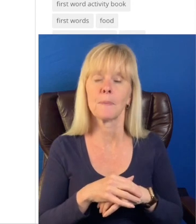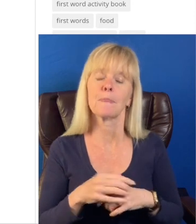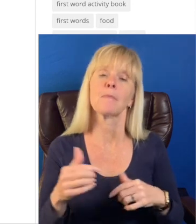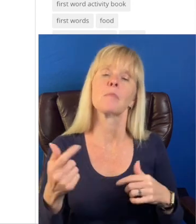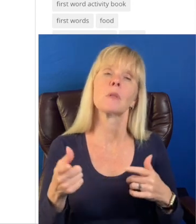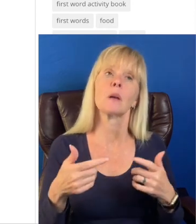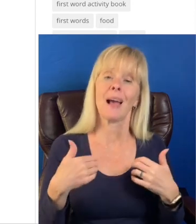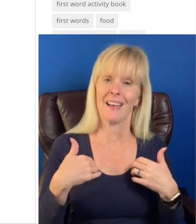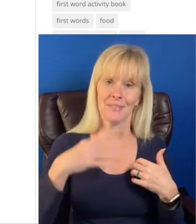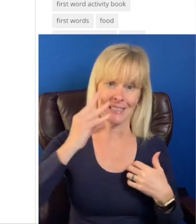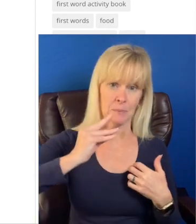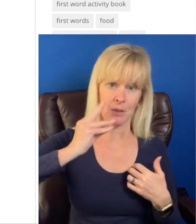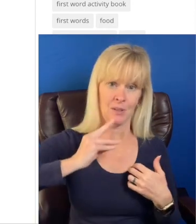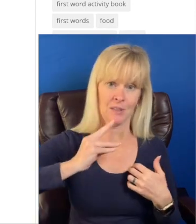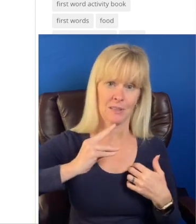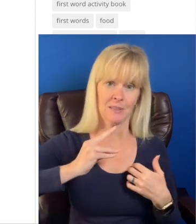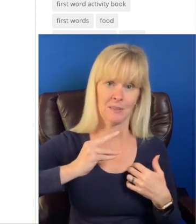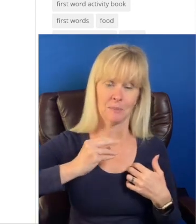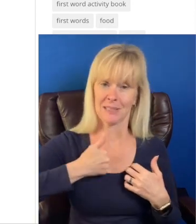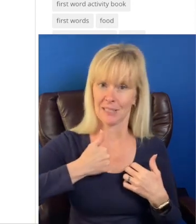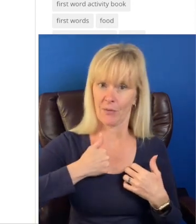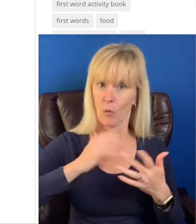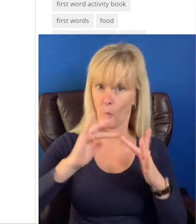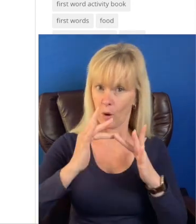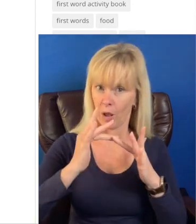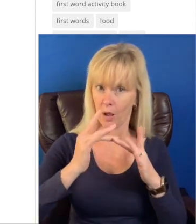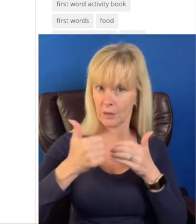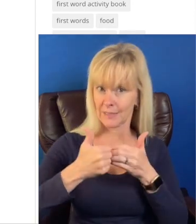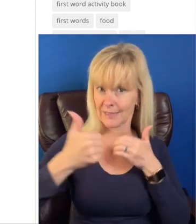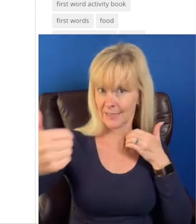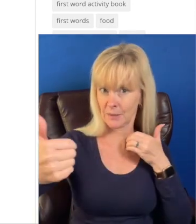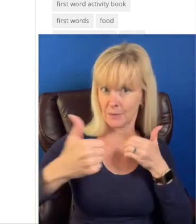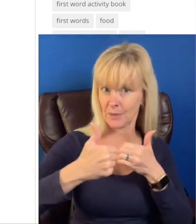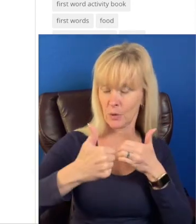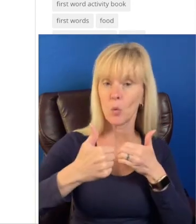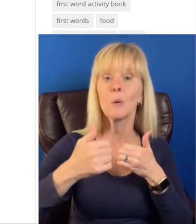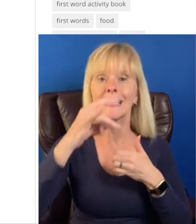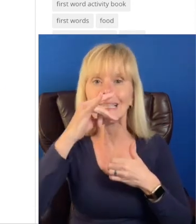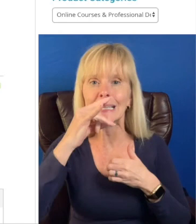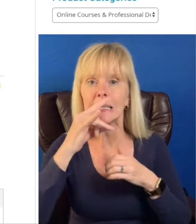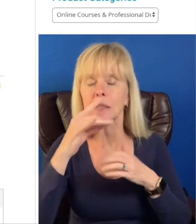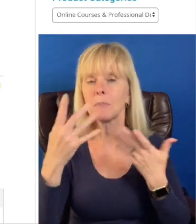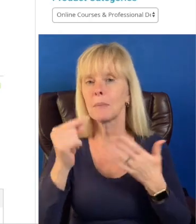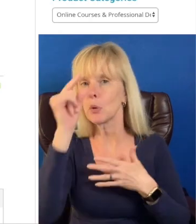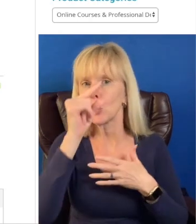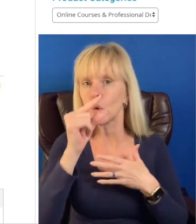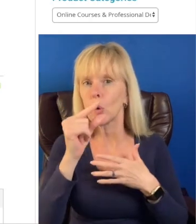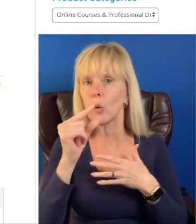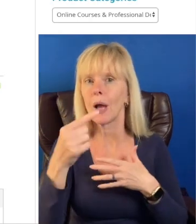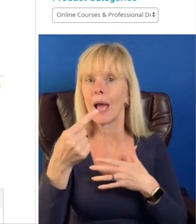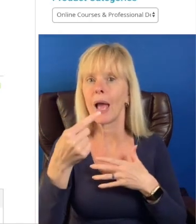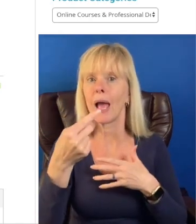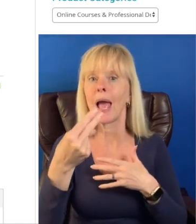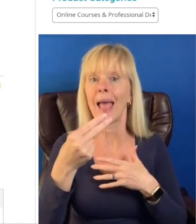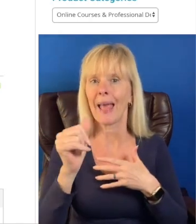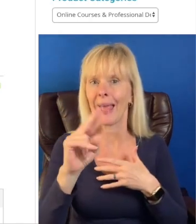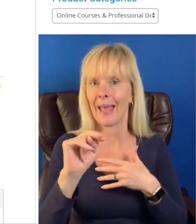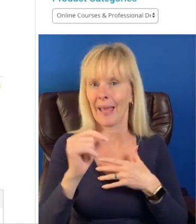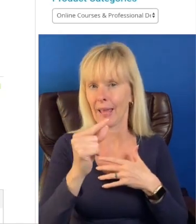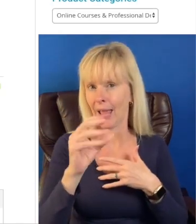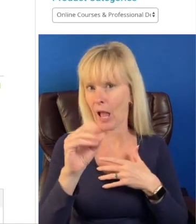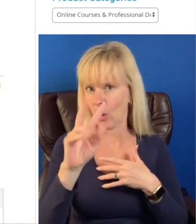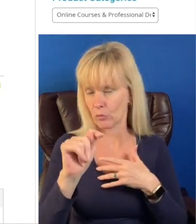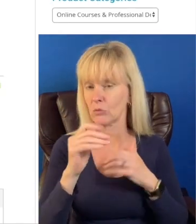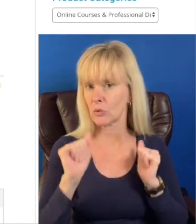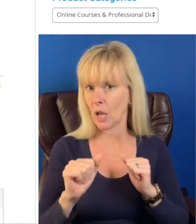I have experienced this with online with a group of kids. If they can do a Google Hangouts or something along those lines, you can still do this